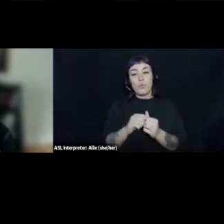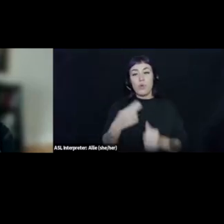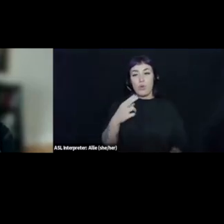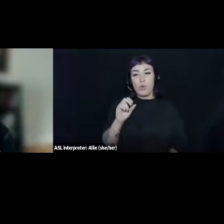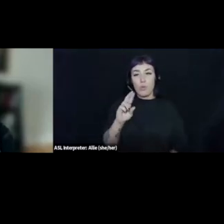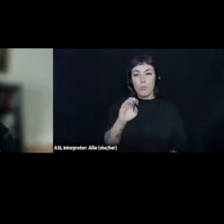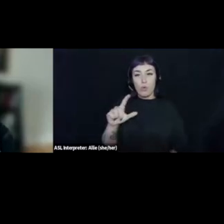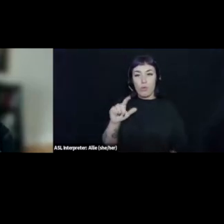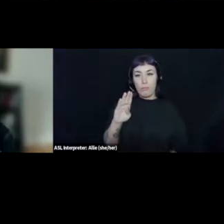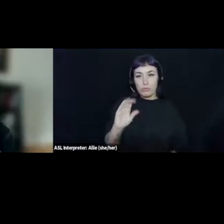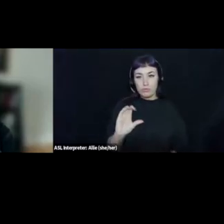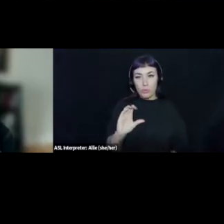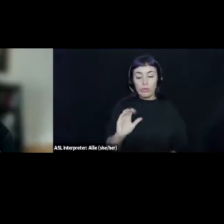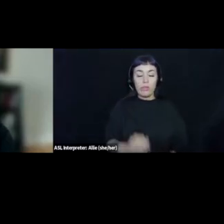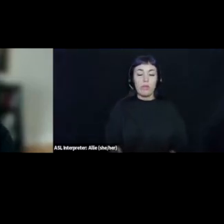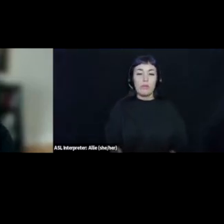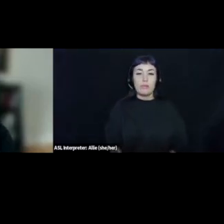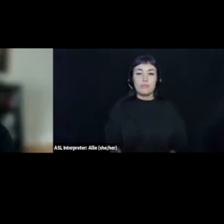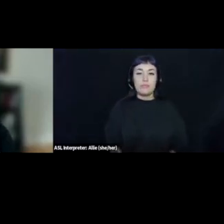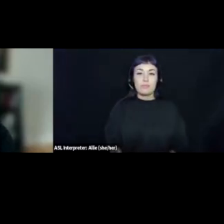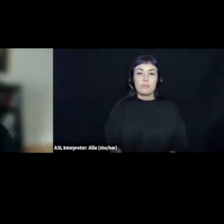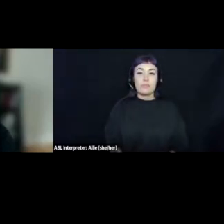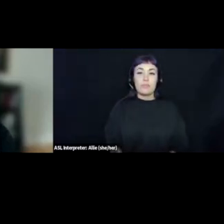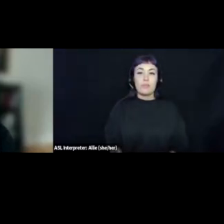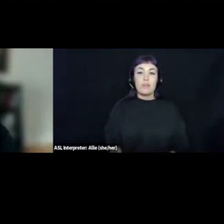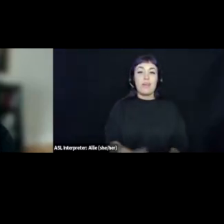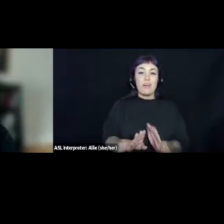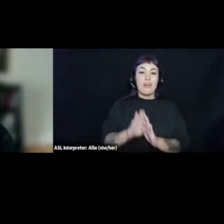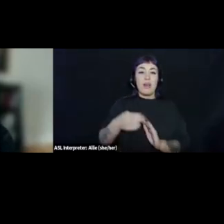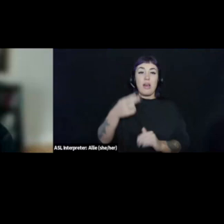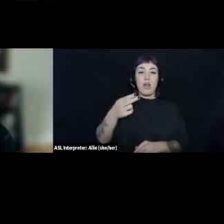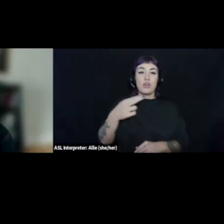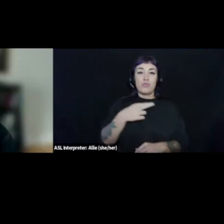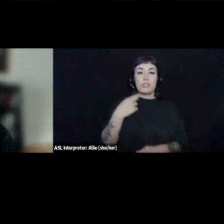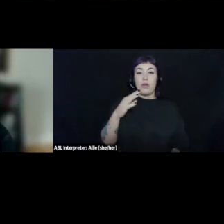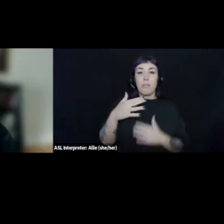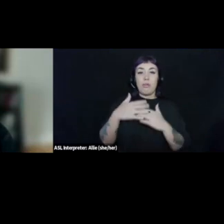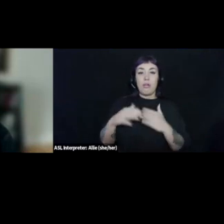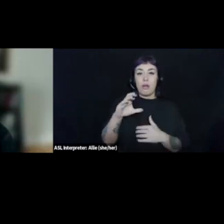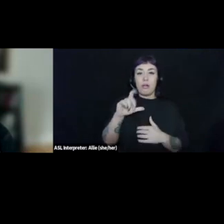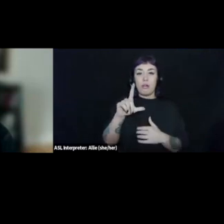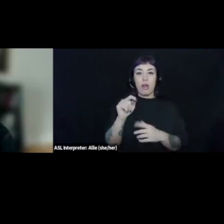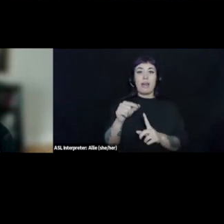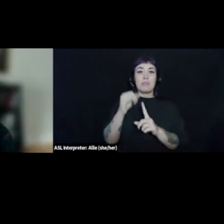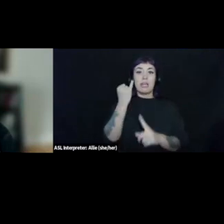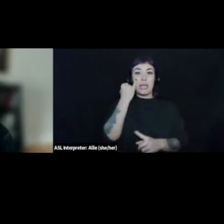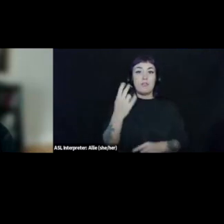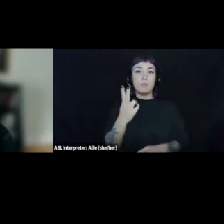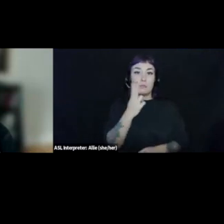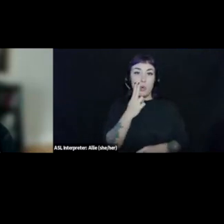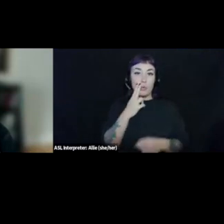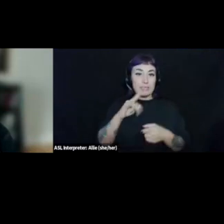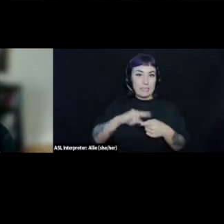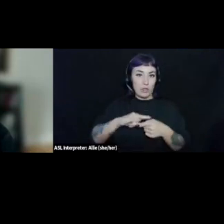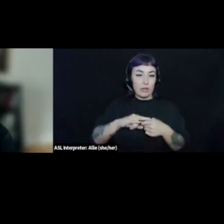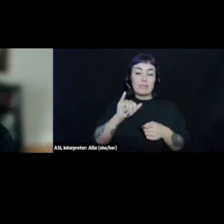birth control is an elevated risk of blood clots, especially for people who smoke cigarettes. So that's also something to be aware